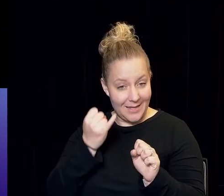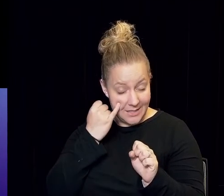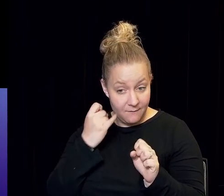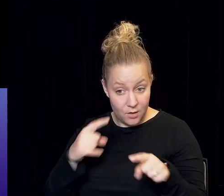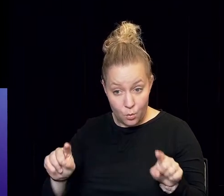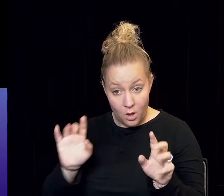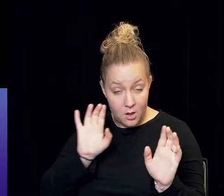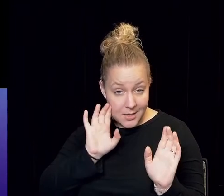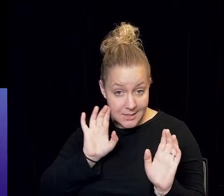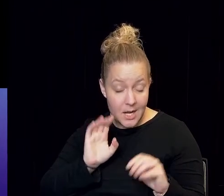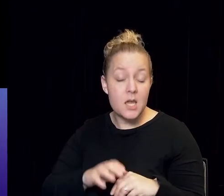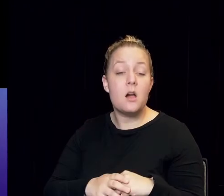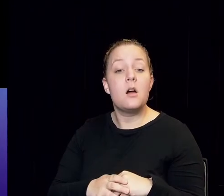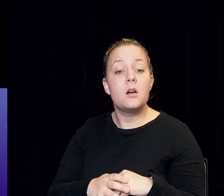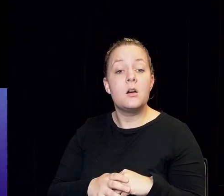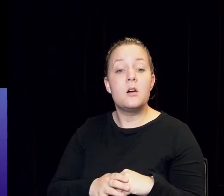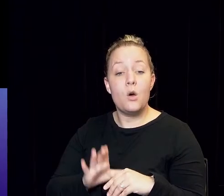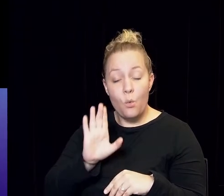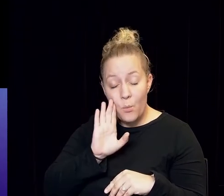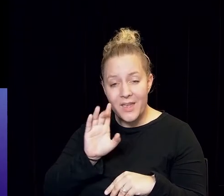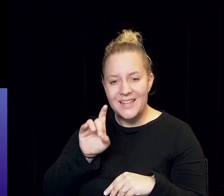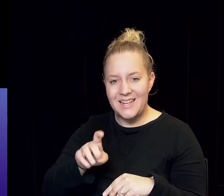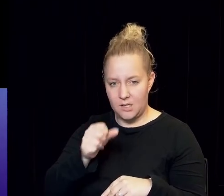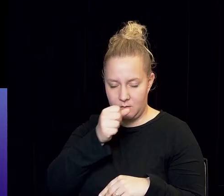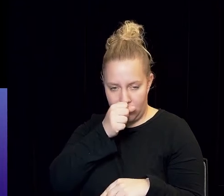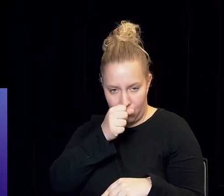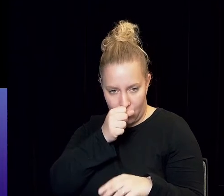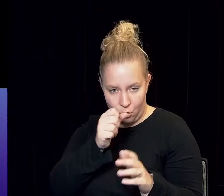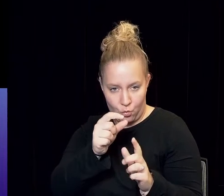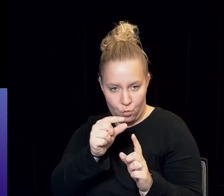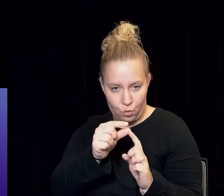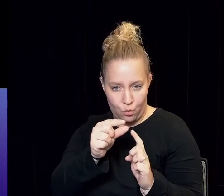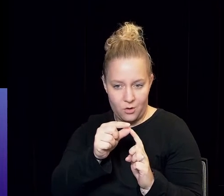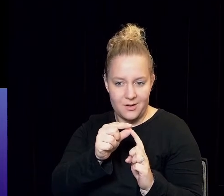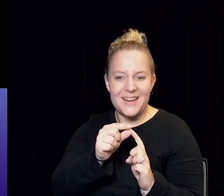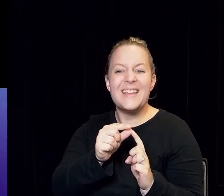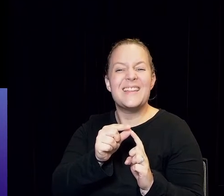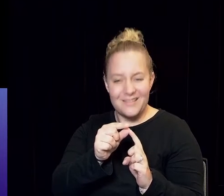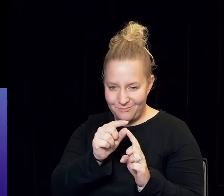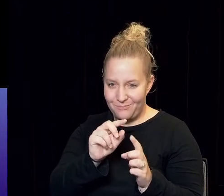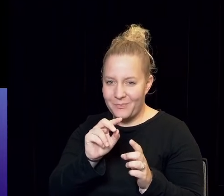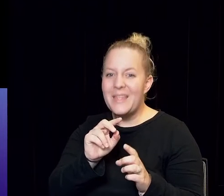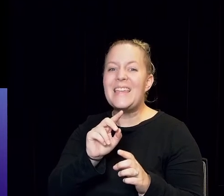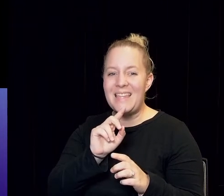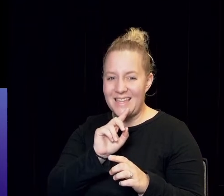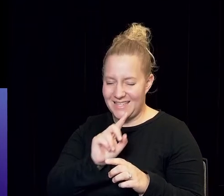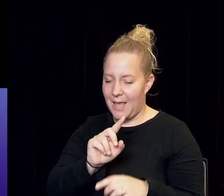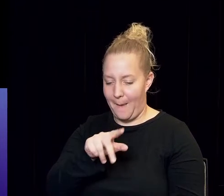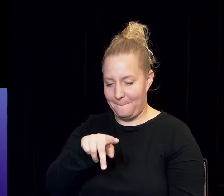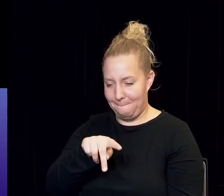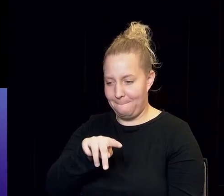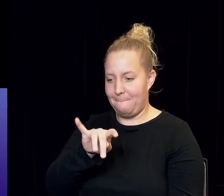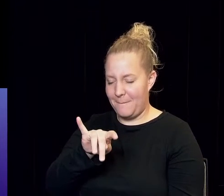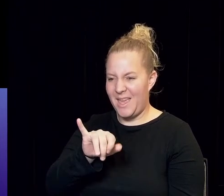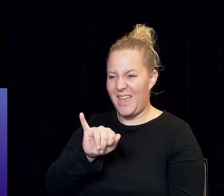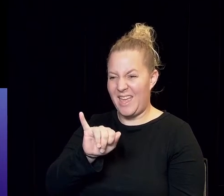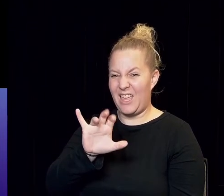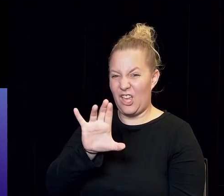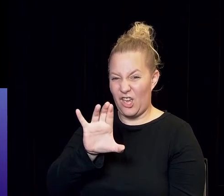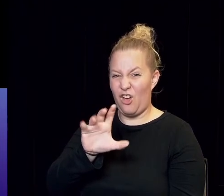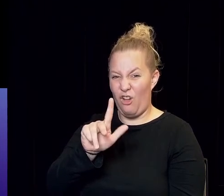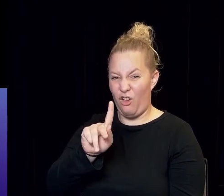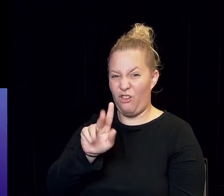listening, you're going to need the secret word, which is pickles. So remember the secret word of pickles here in a